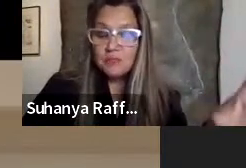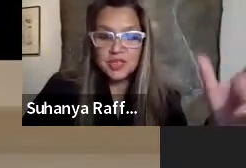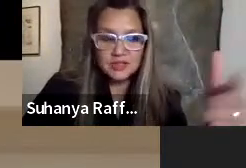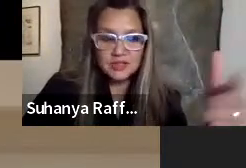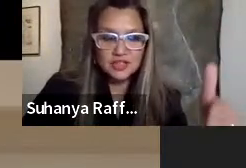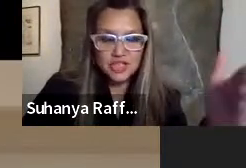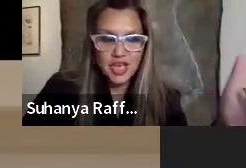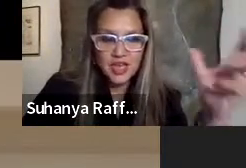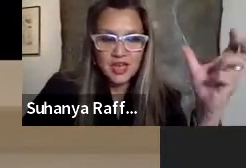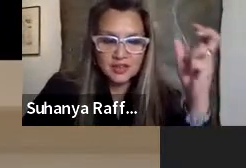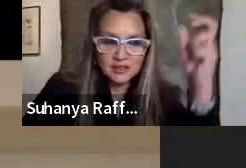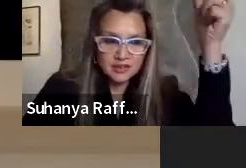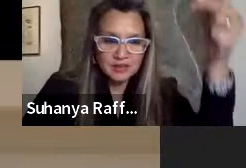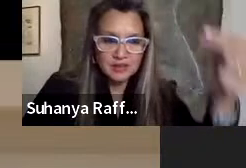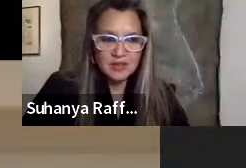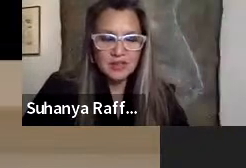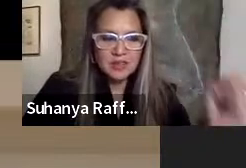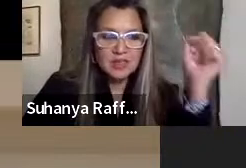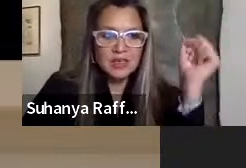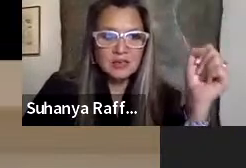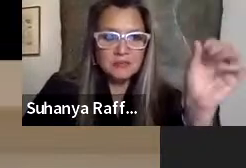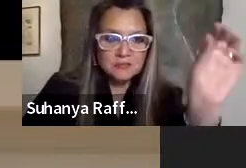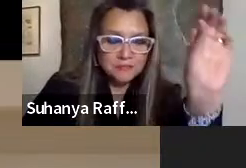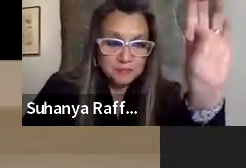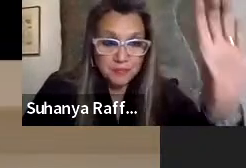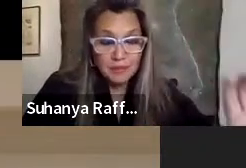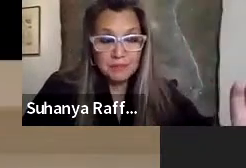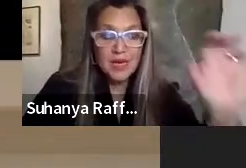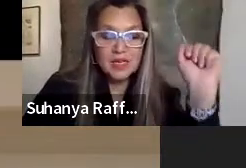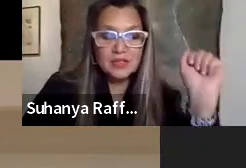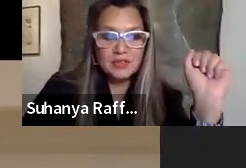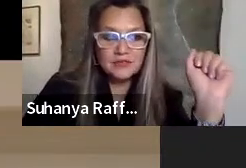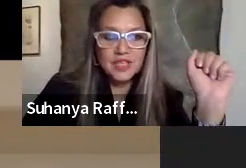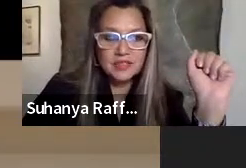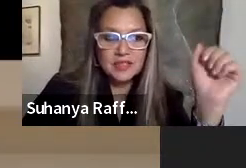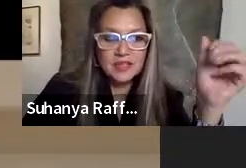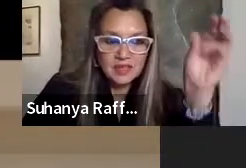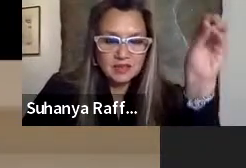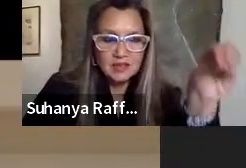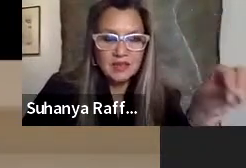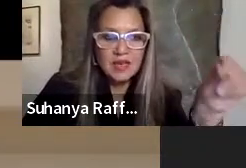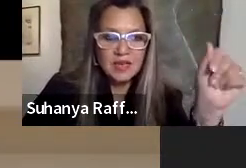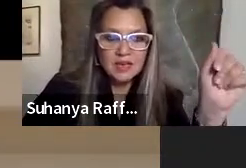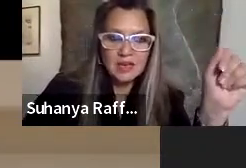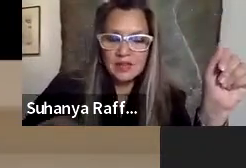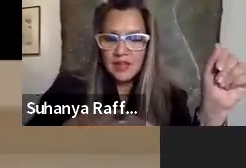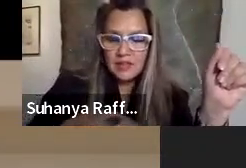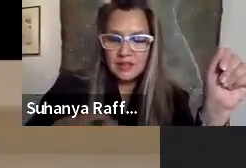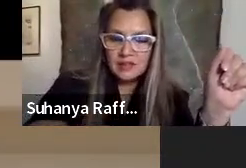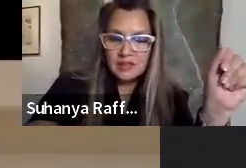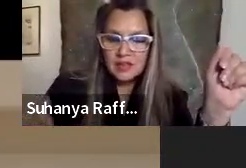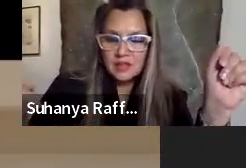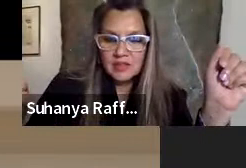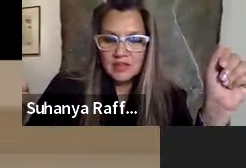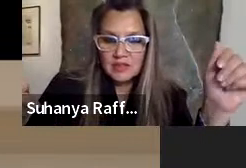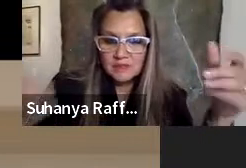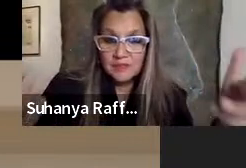architectural objects, the chair and the one part of Chandigarh, and